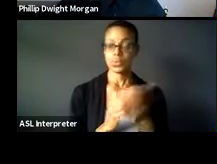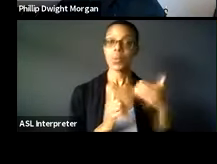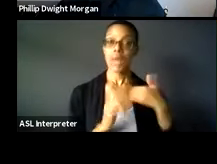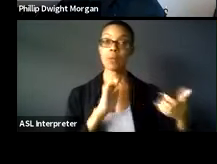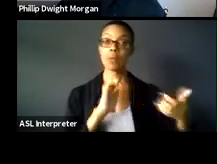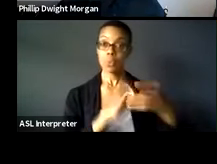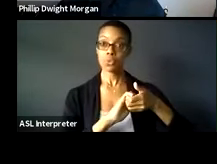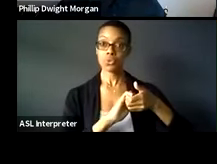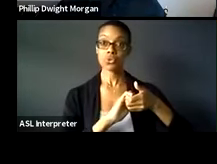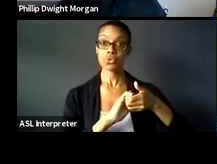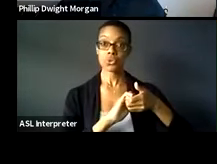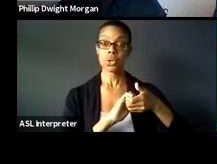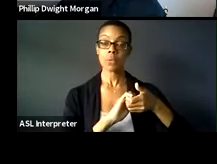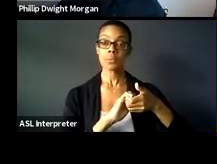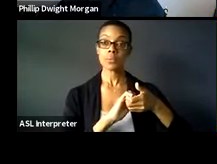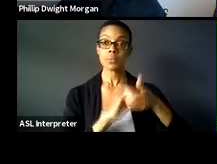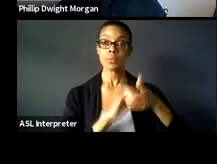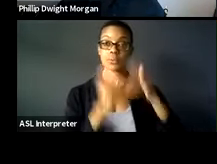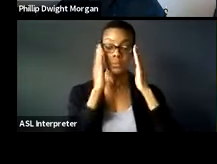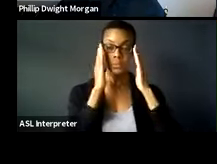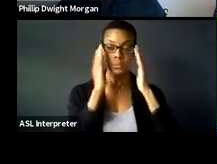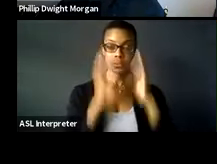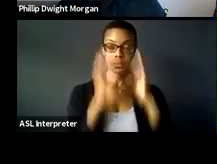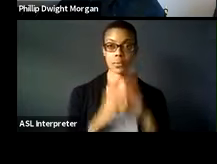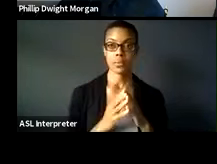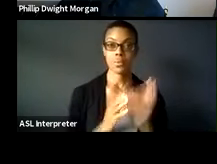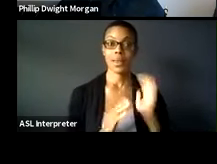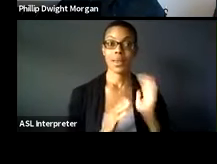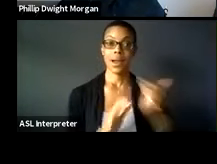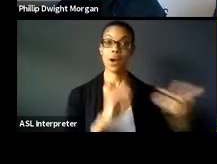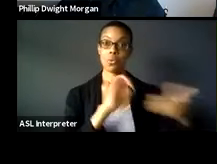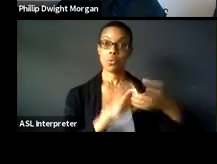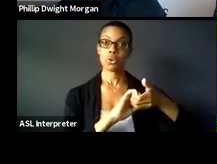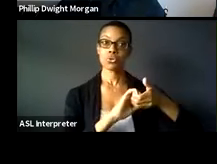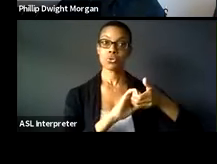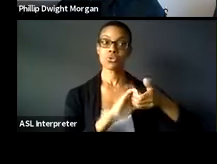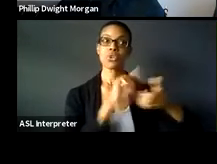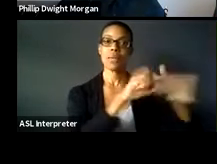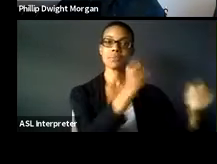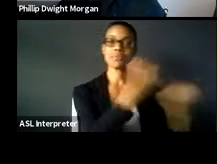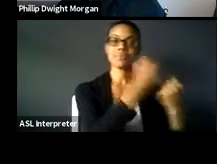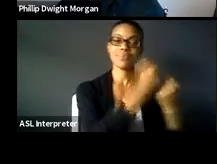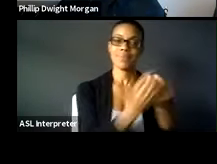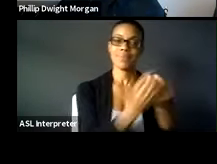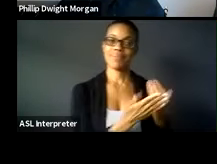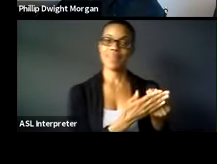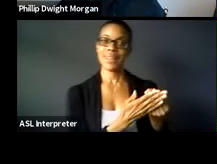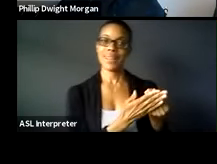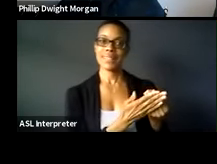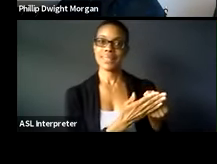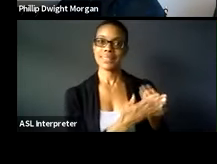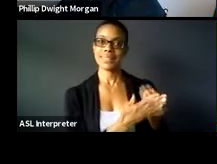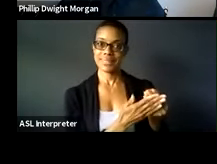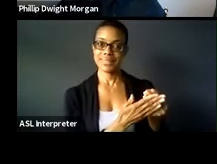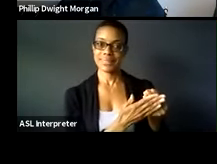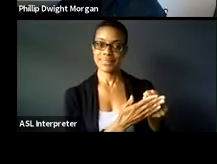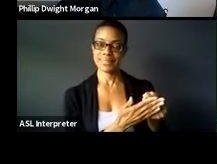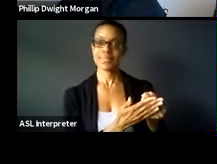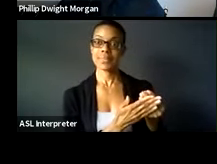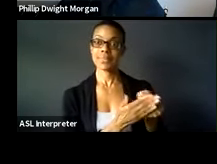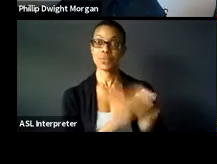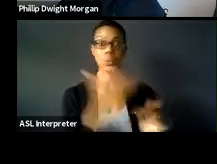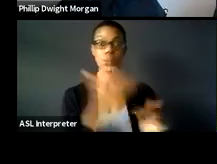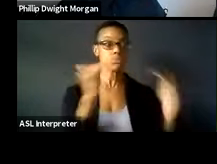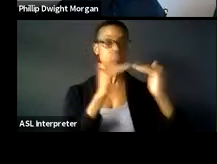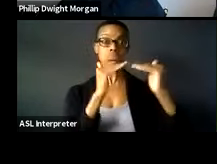we were operating partners and our partners were the financial backers. So Celina, when you talk about equity, I had